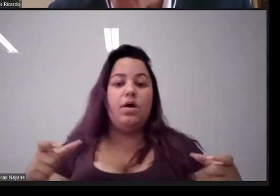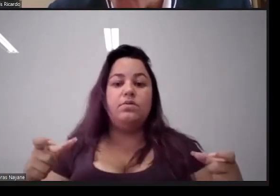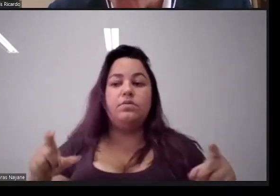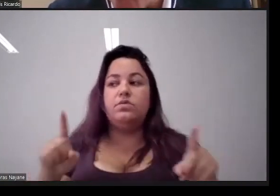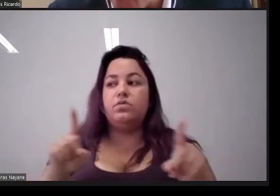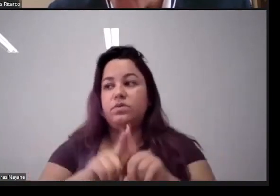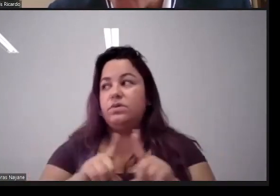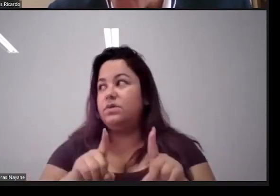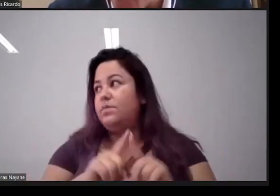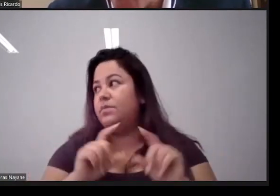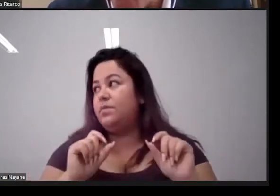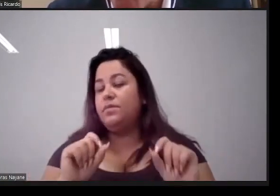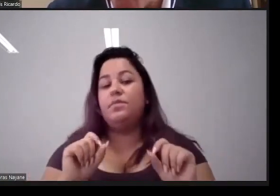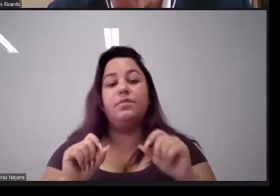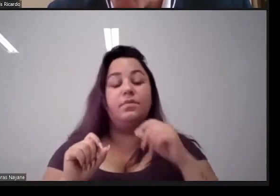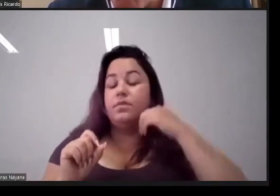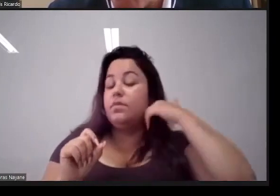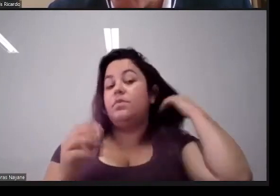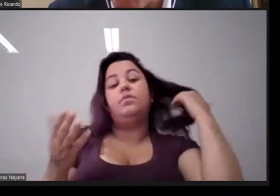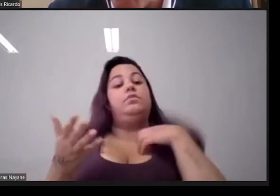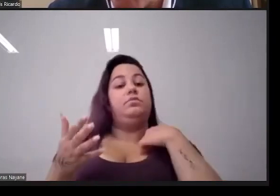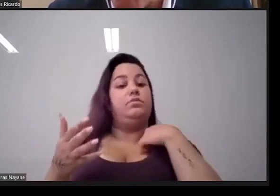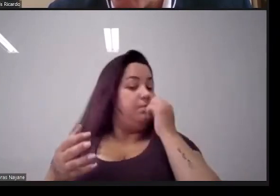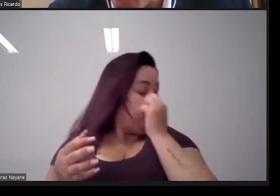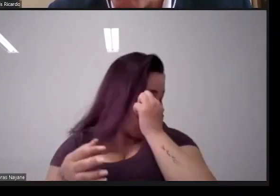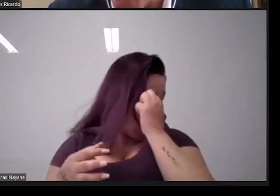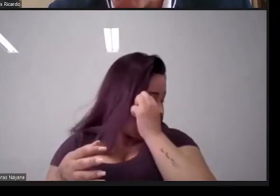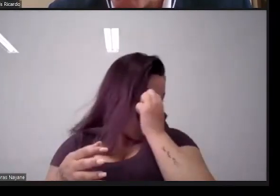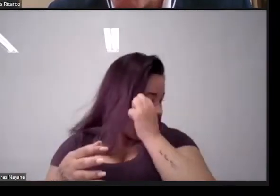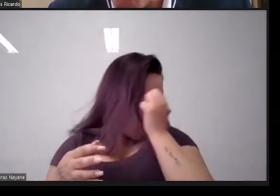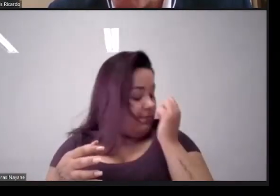there are professionals that can do that,